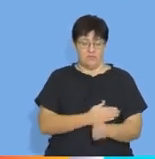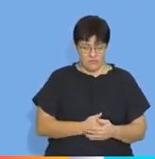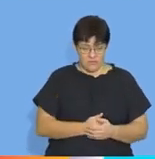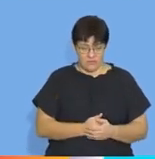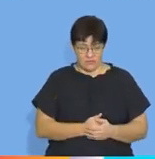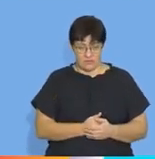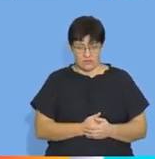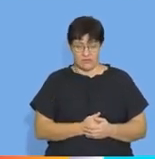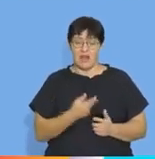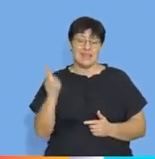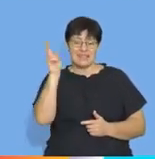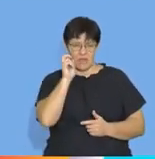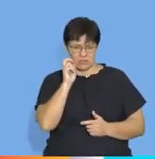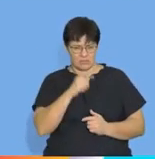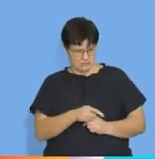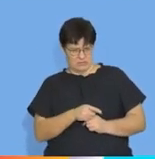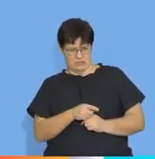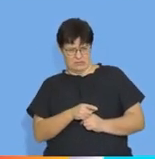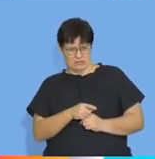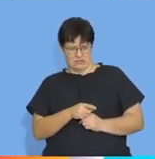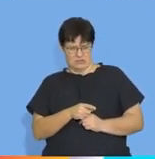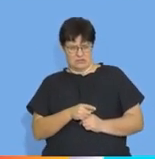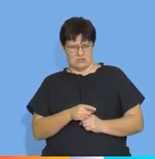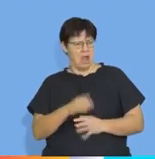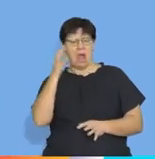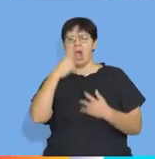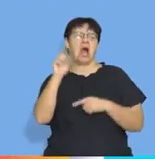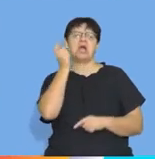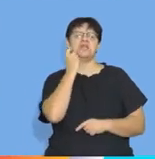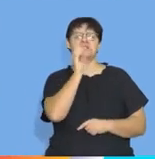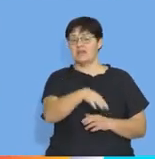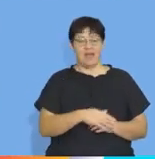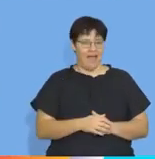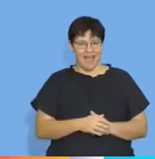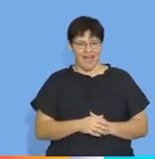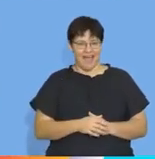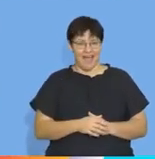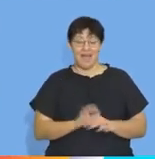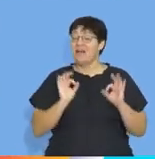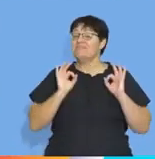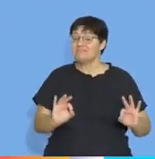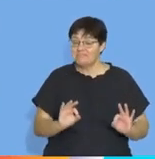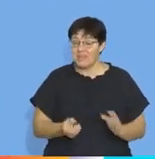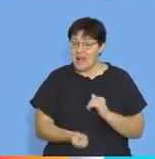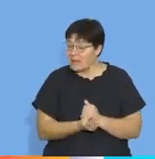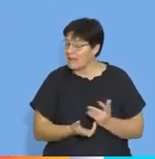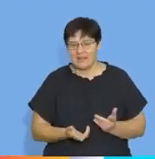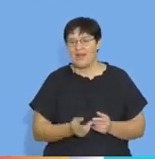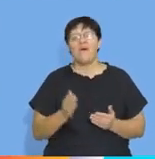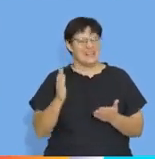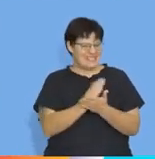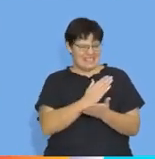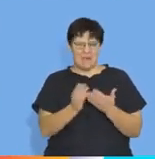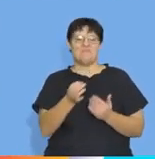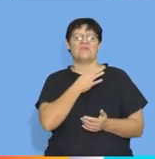ejaculation. As much as this sounds very simple to do, it is not an effective mechanism